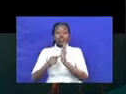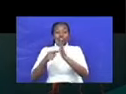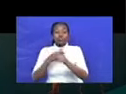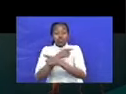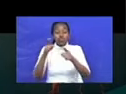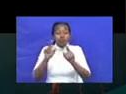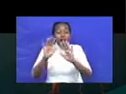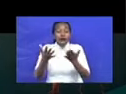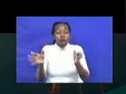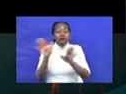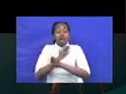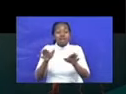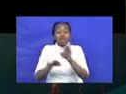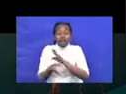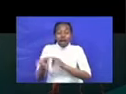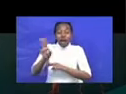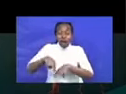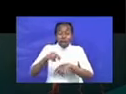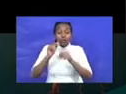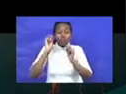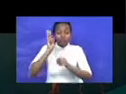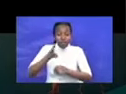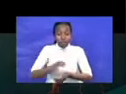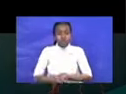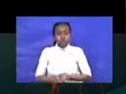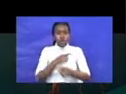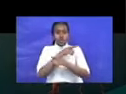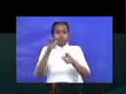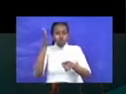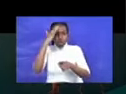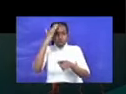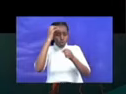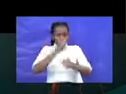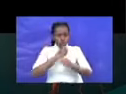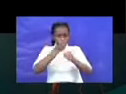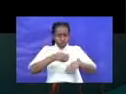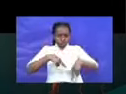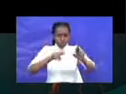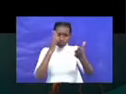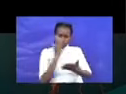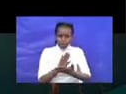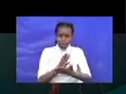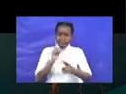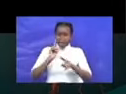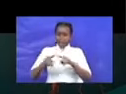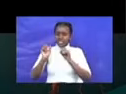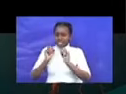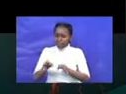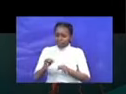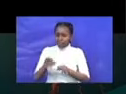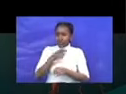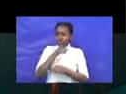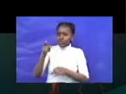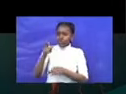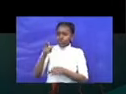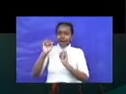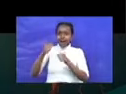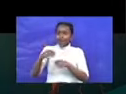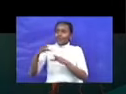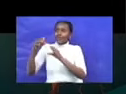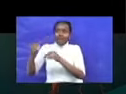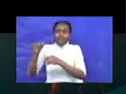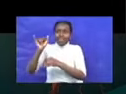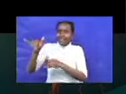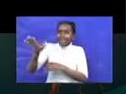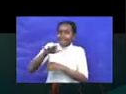is? You know the price of land on Ngong Road? Can we all agree that for the next generation to afford houses in Nairobi, only the